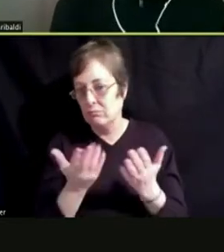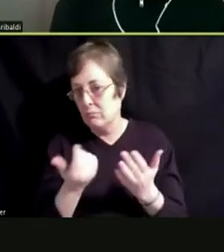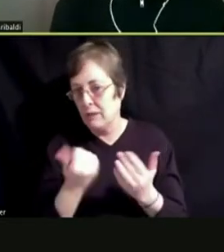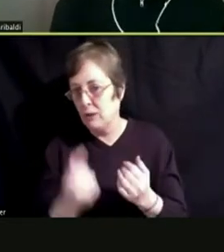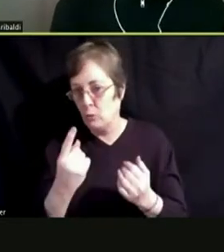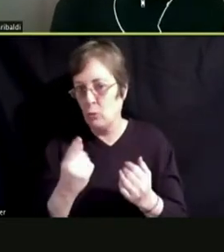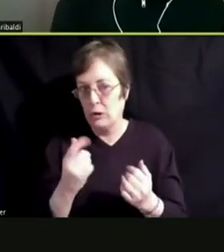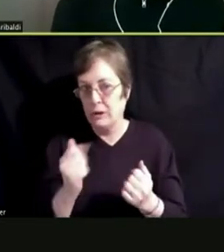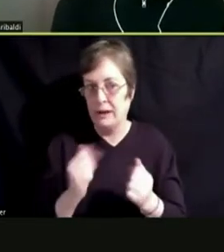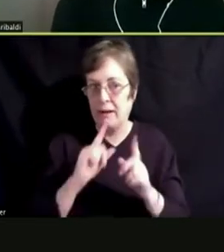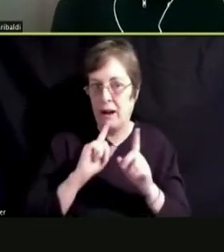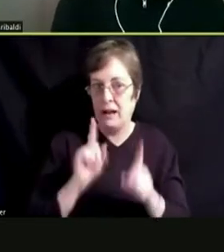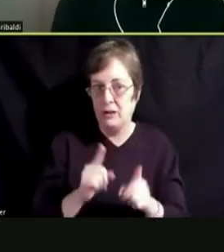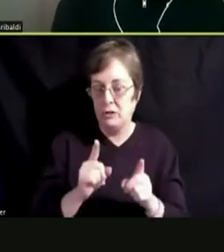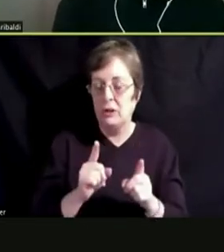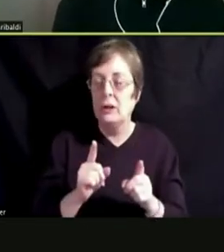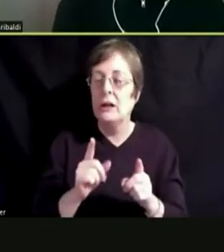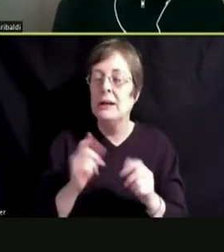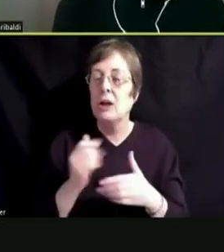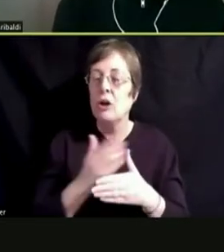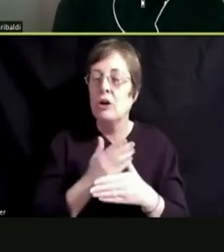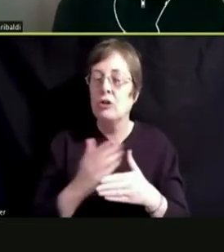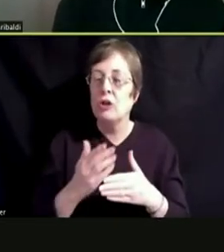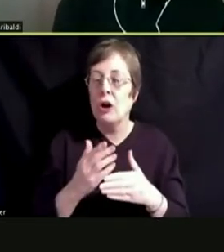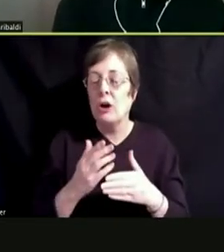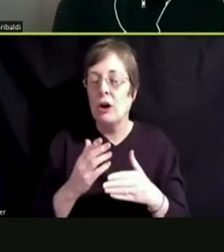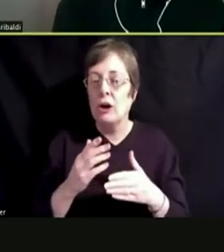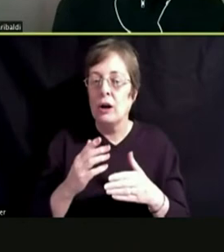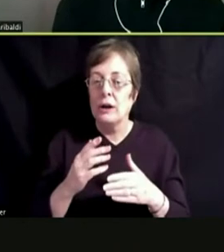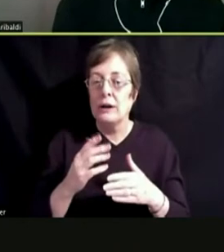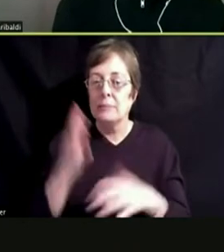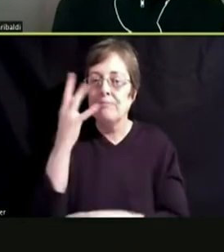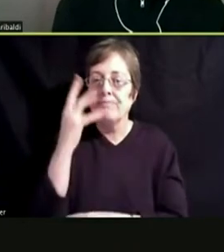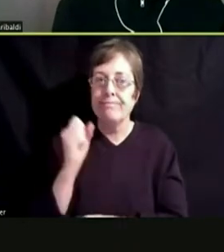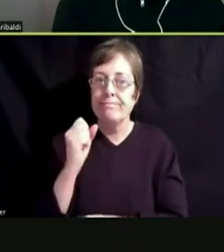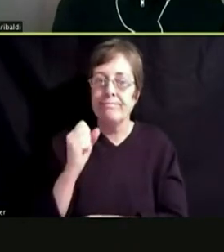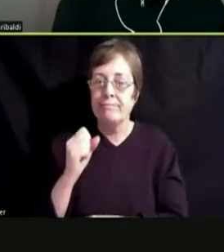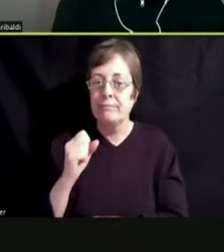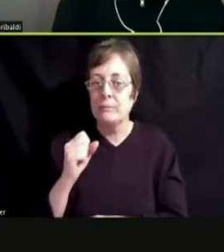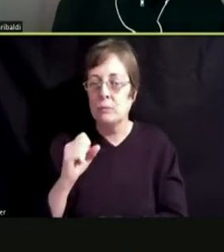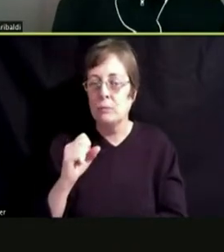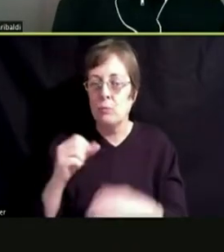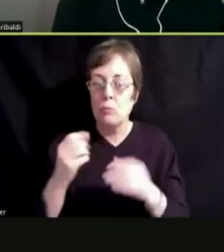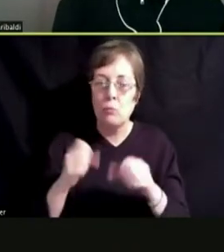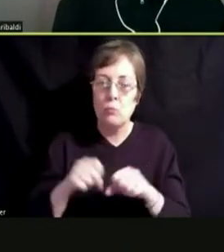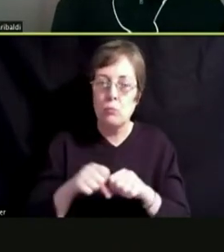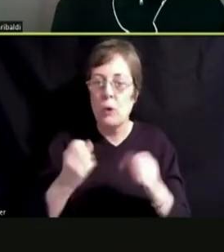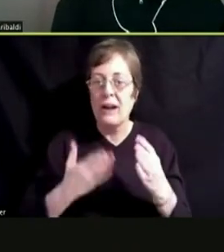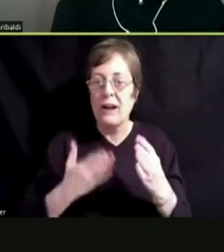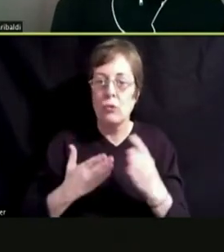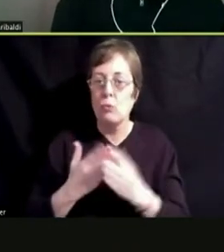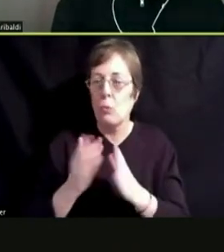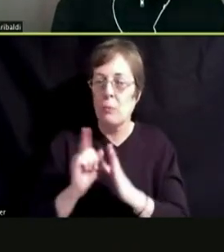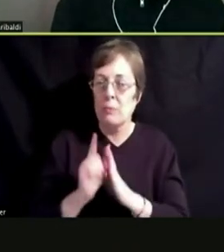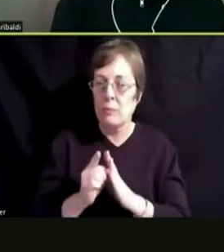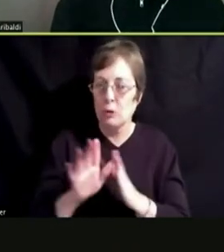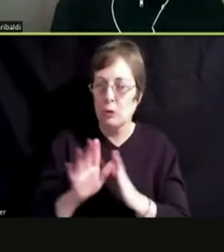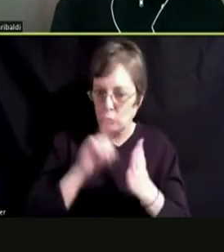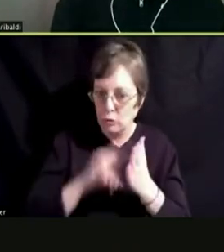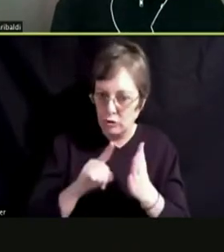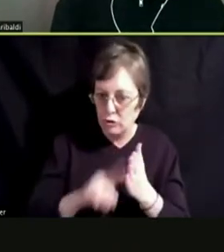this question. Can you share a breakthrough moment in your research or work with your companies, and what was that like?